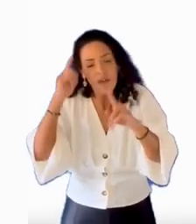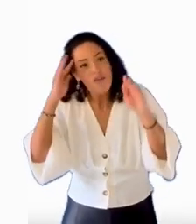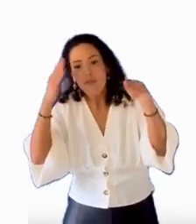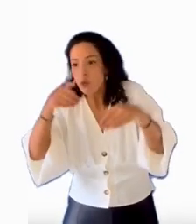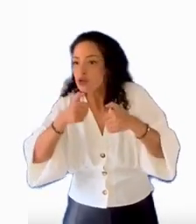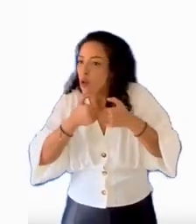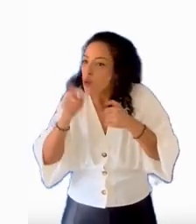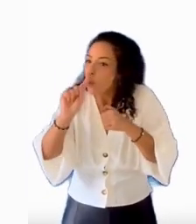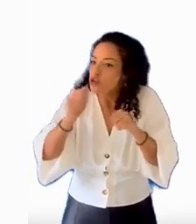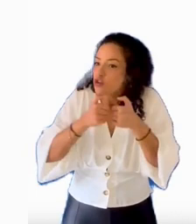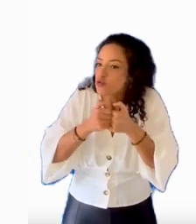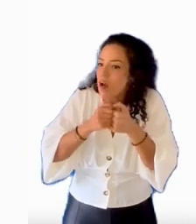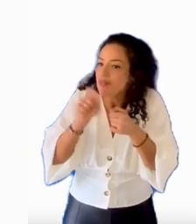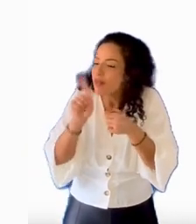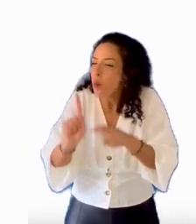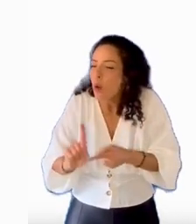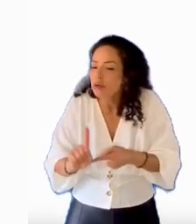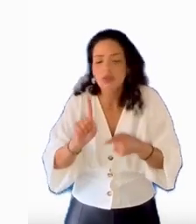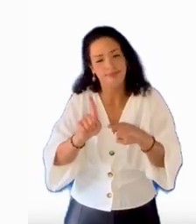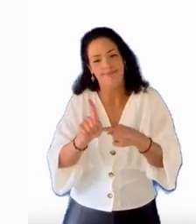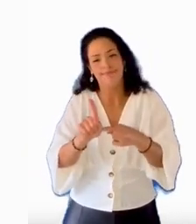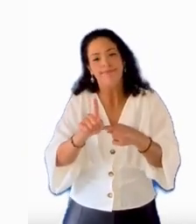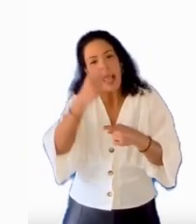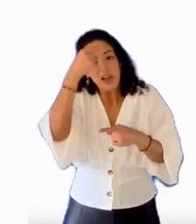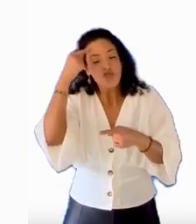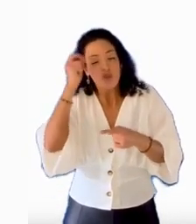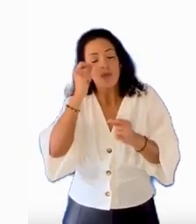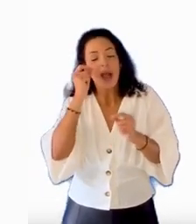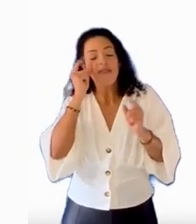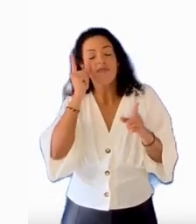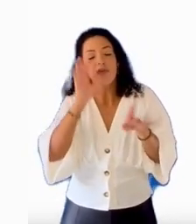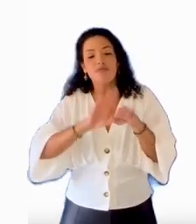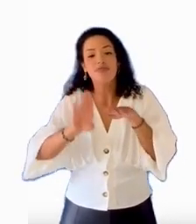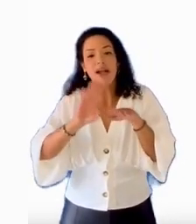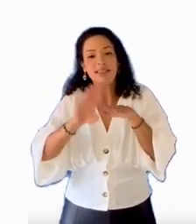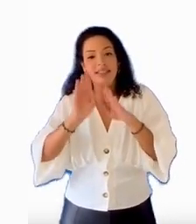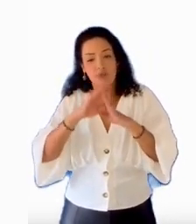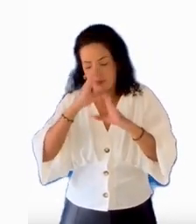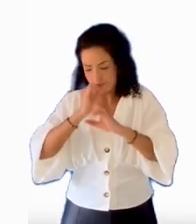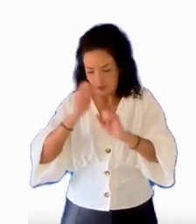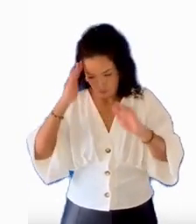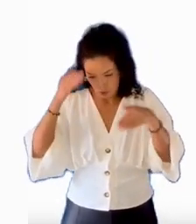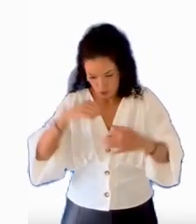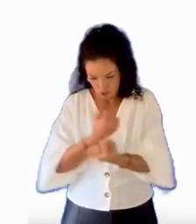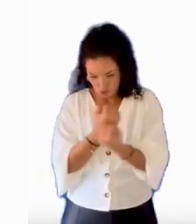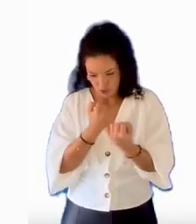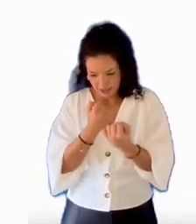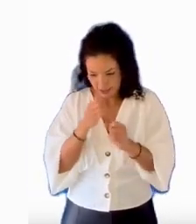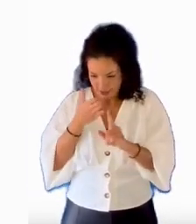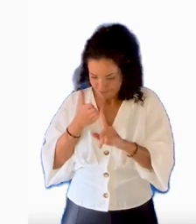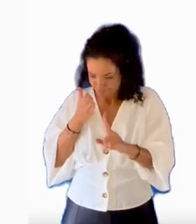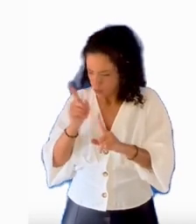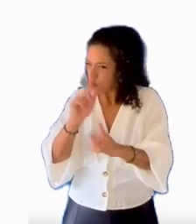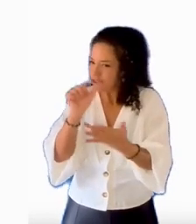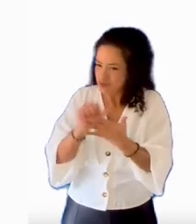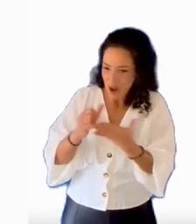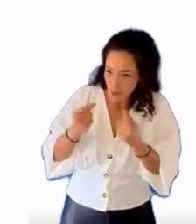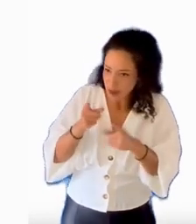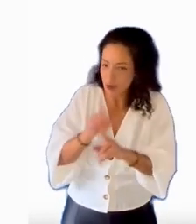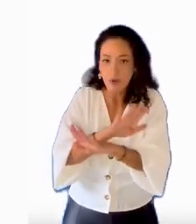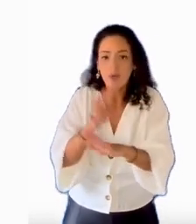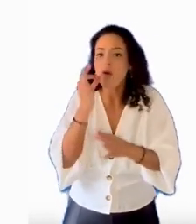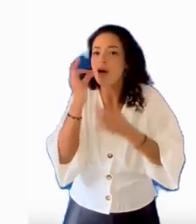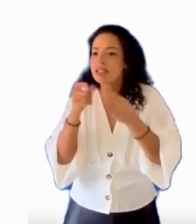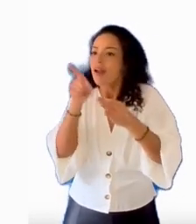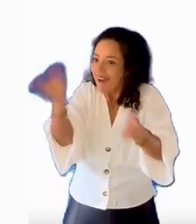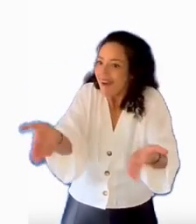life. Whilst in trauma-informed practice, we make a commitment to focus on strengths, coping and what's right with someone. This is not about